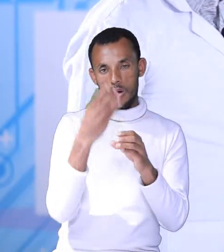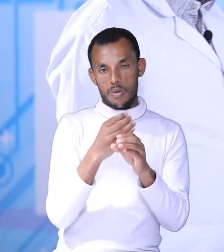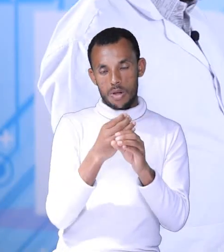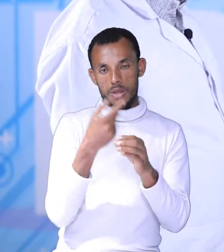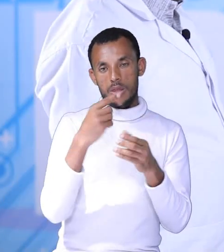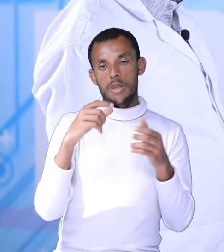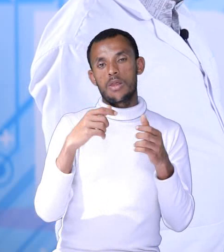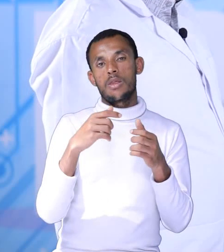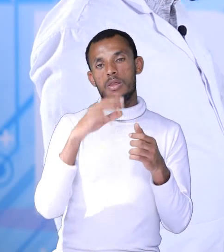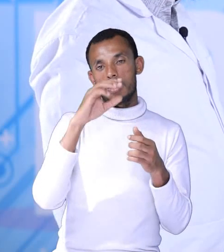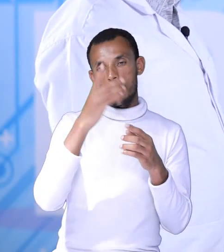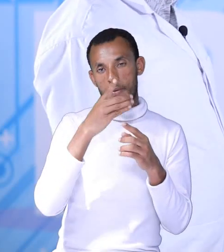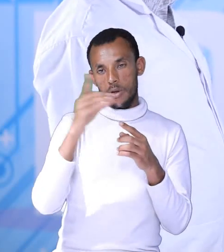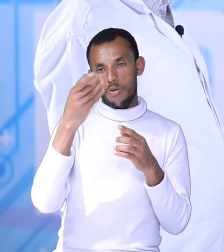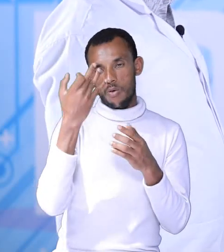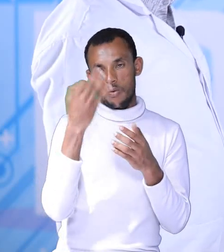vector. Now,